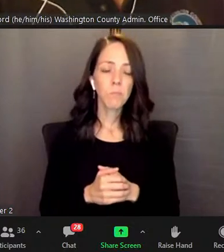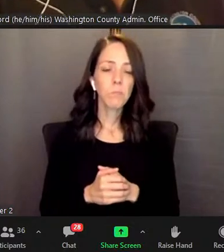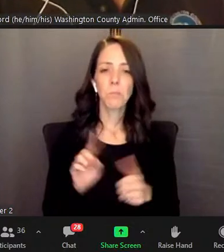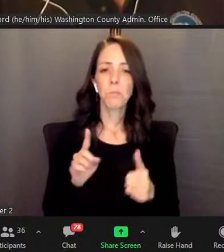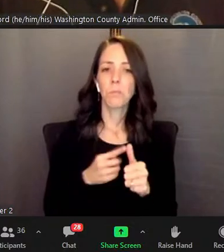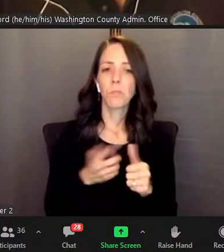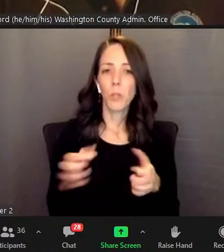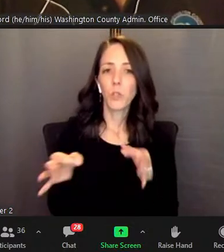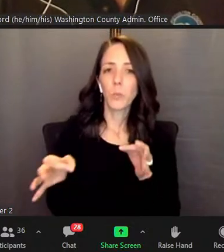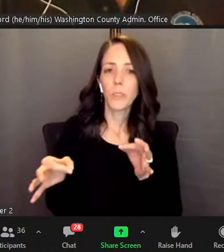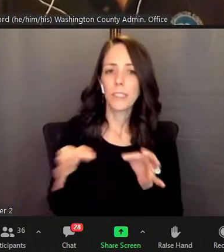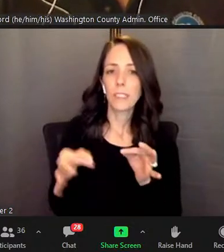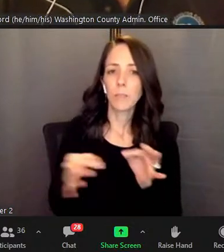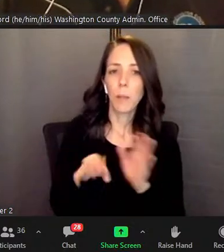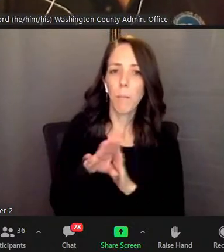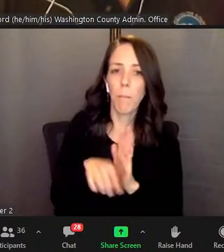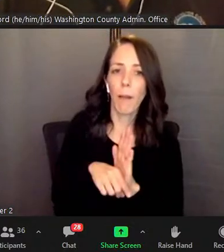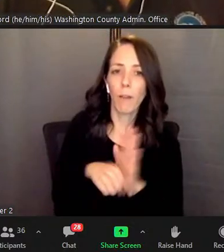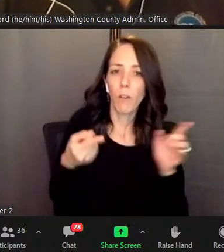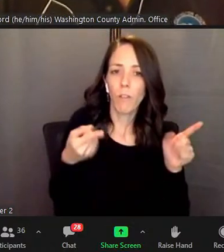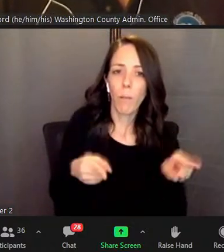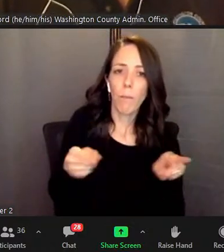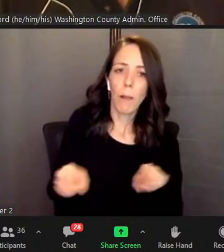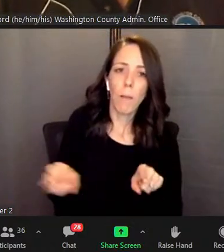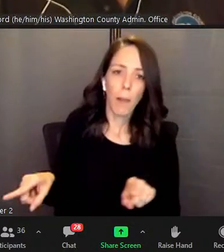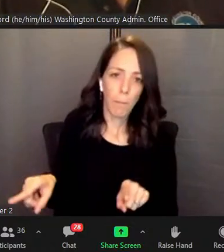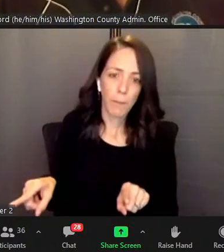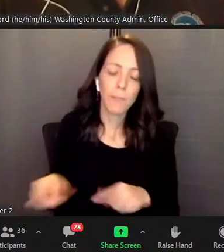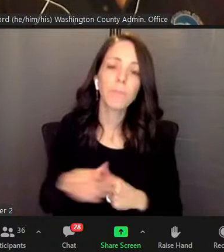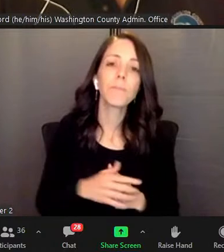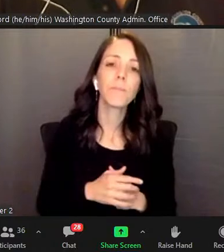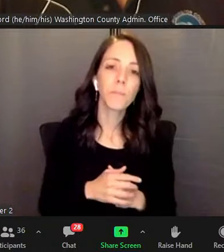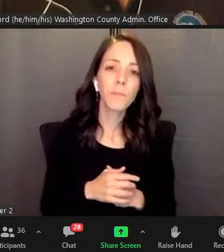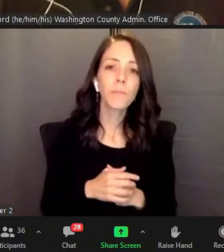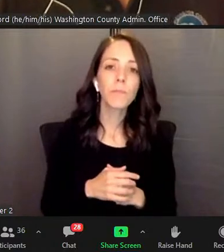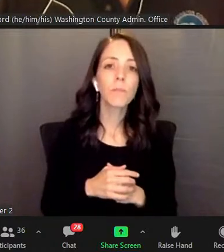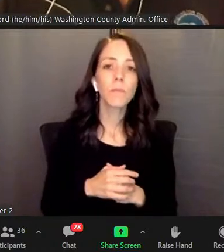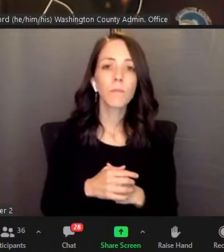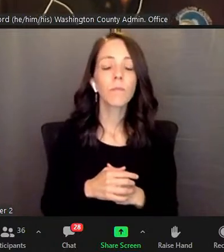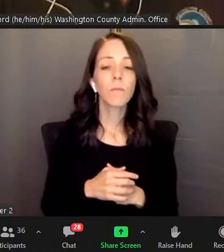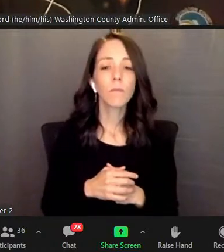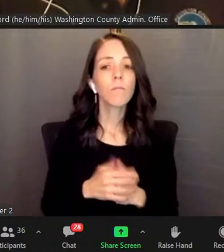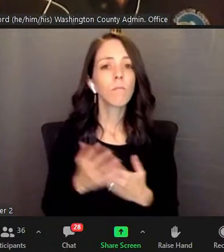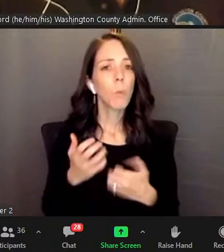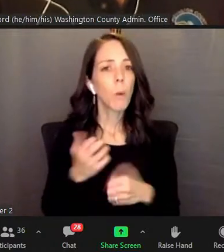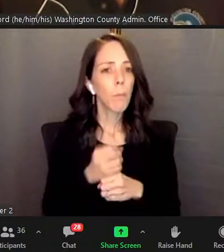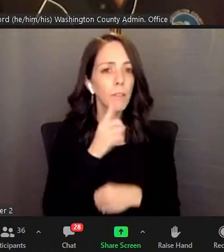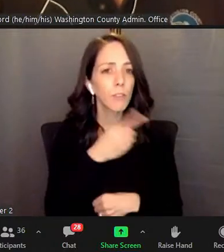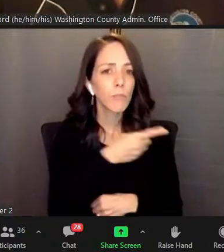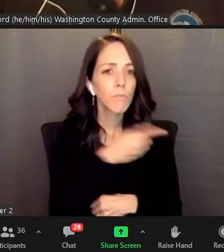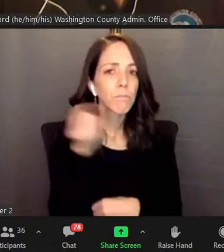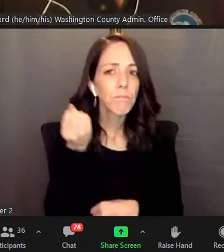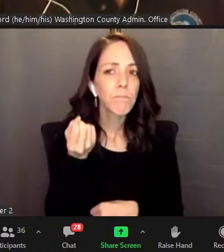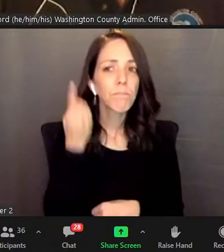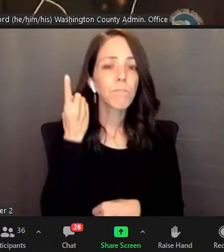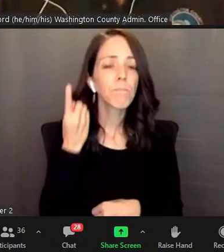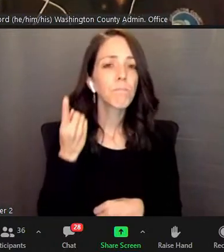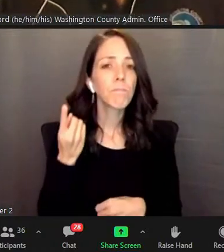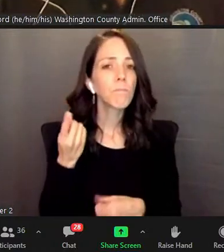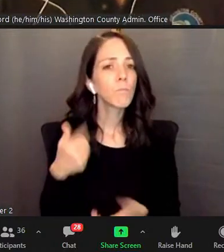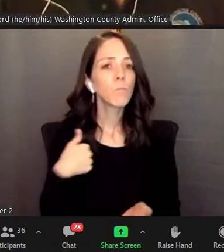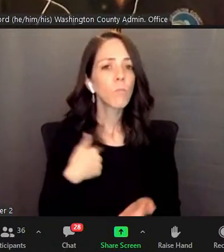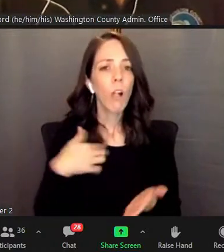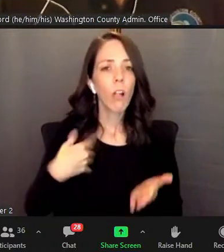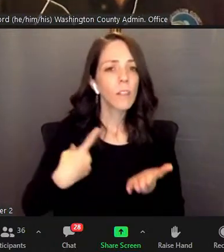up, and I'd like to turn it to assure all of our community members that even though we've not talked